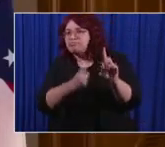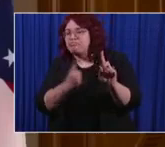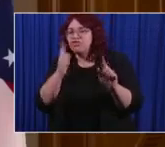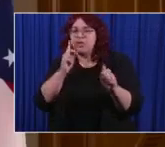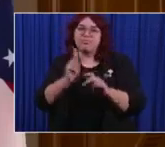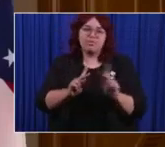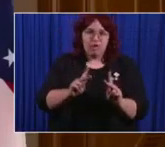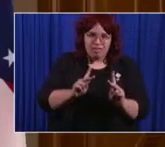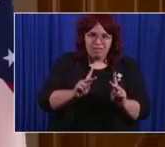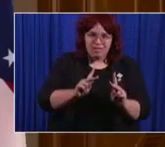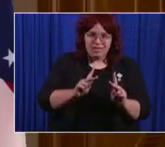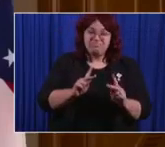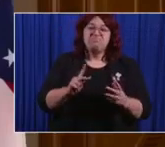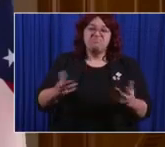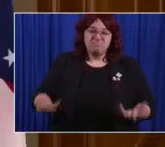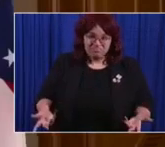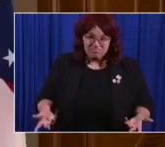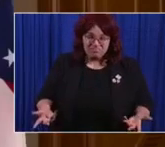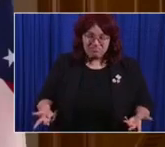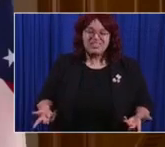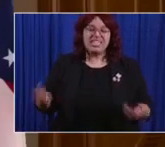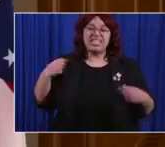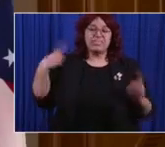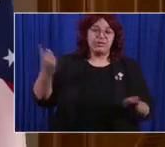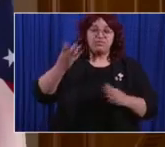them make their own decisions. We now have the